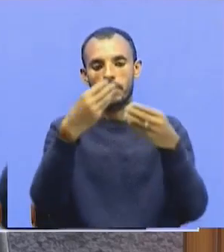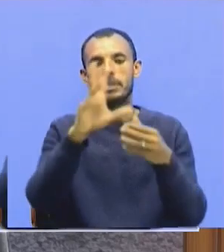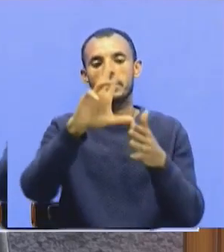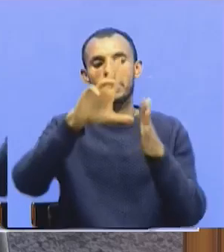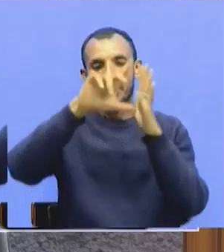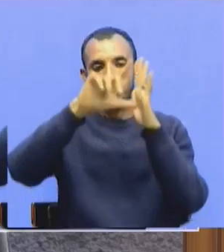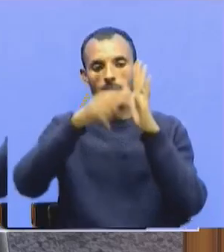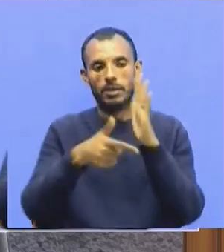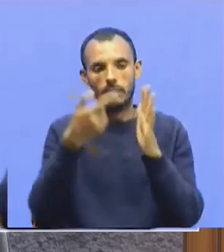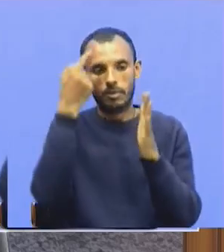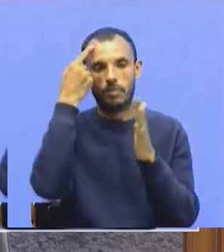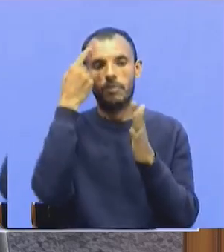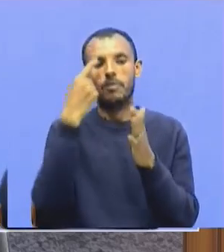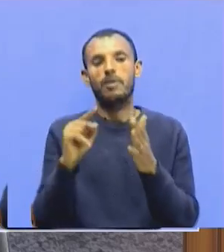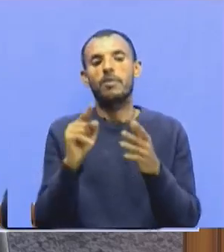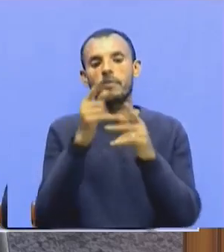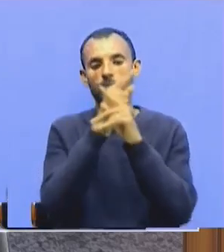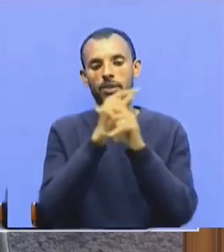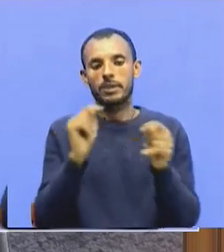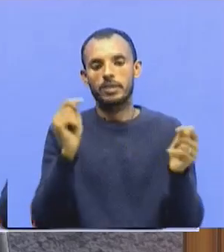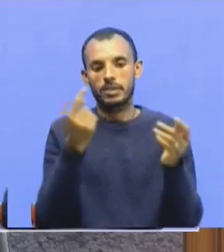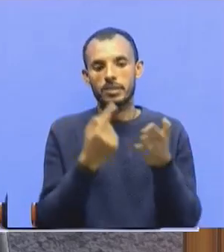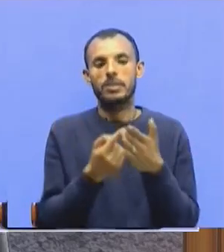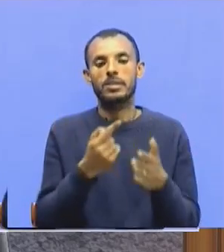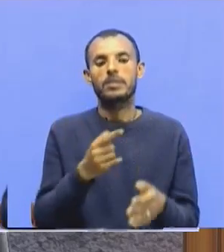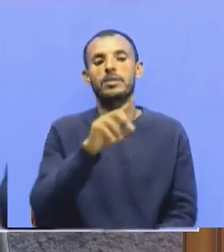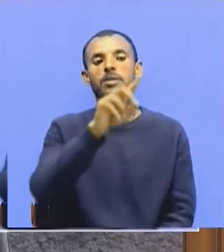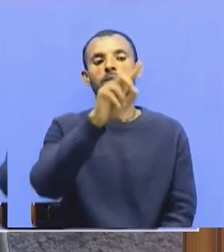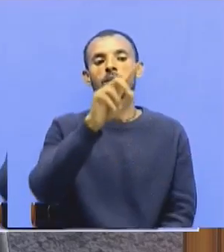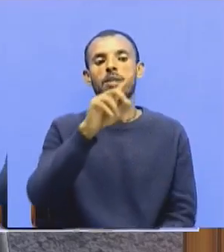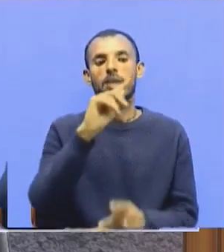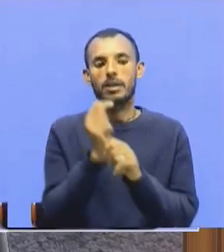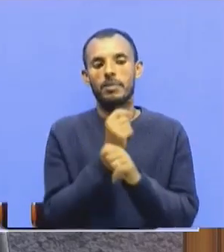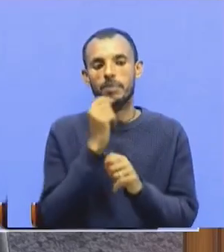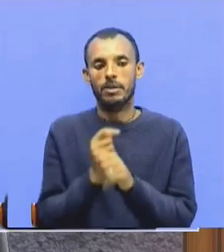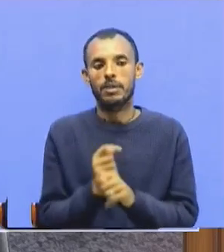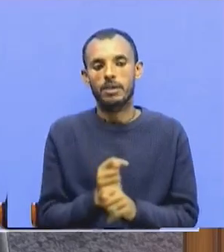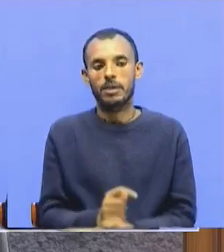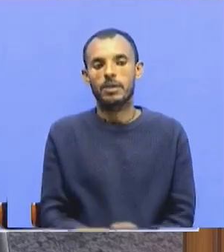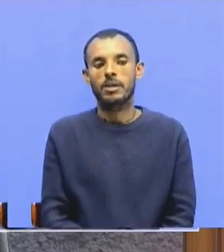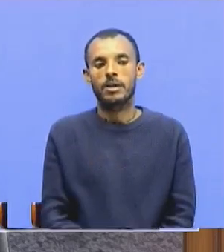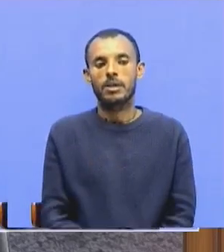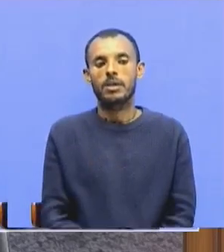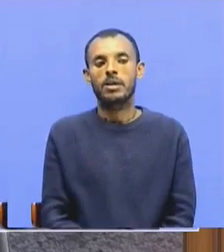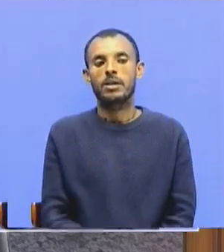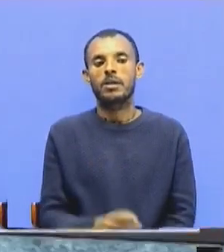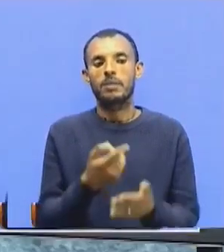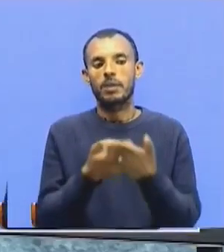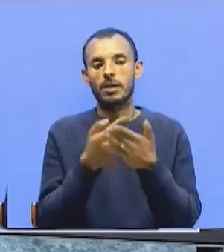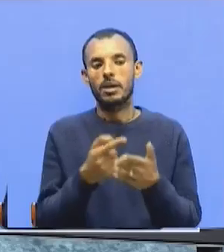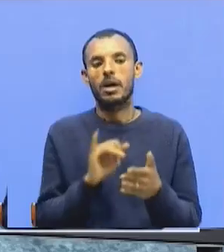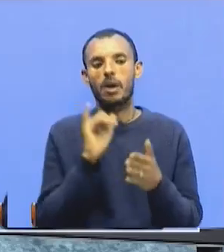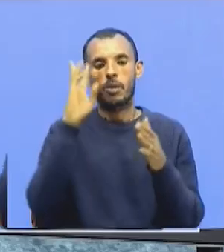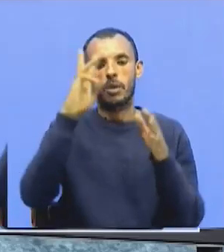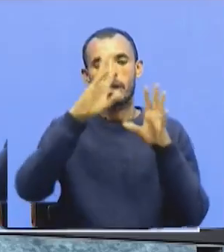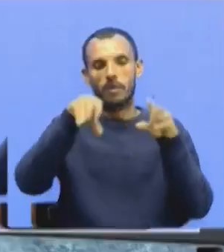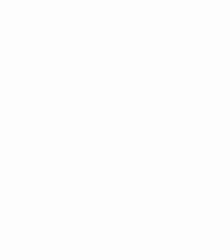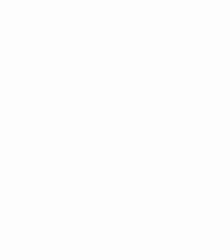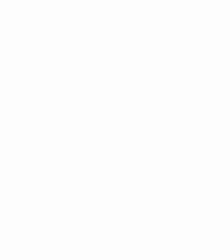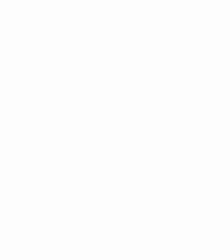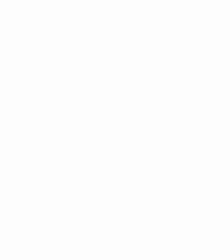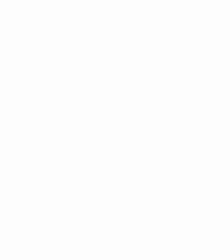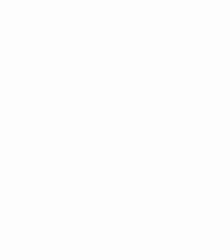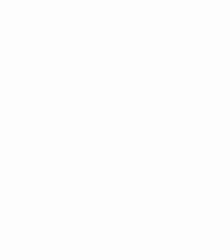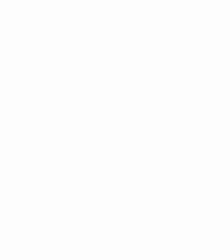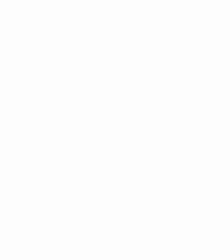minutes to finish and to try your activity 1, and I will be here and I will give you correction.